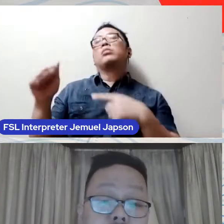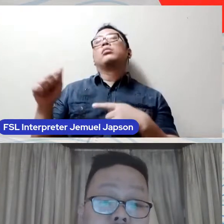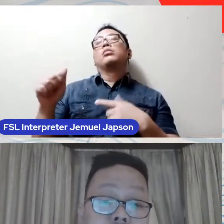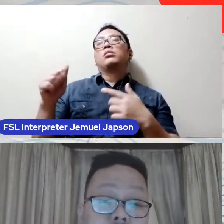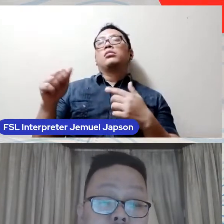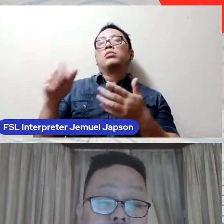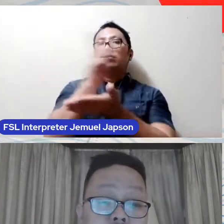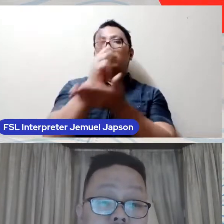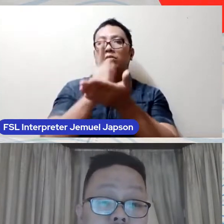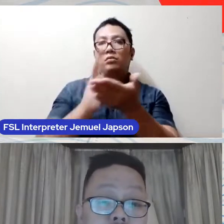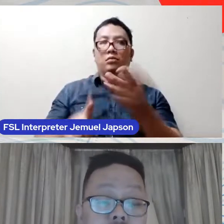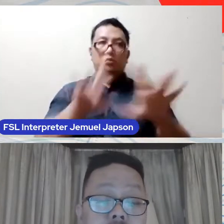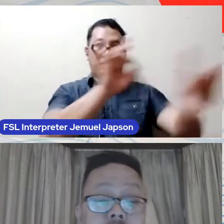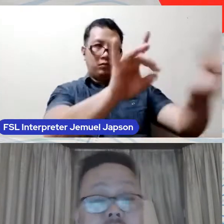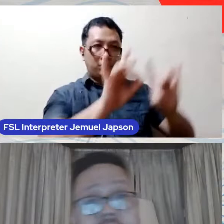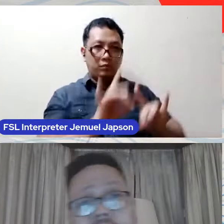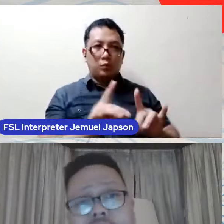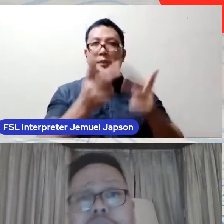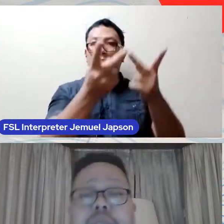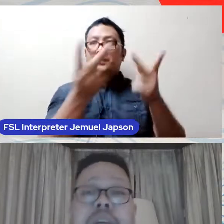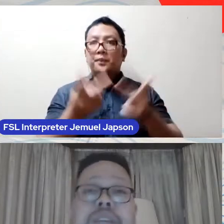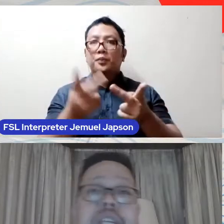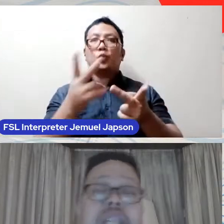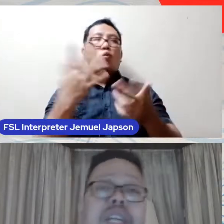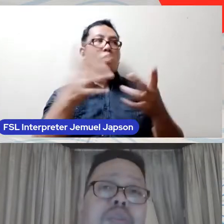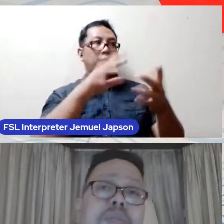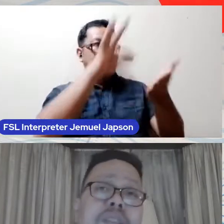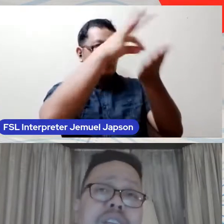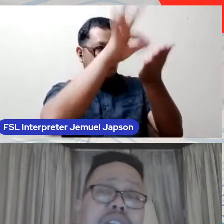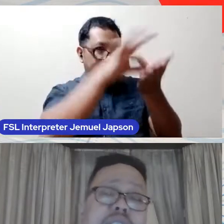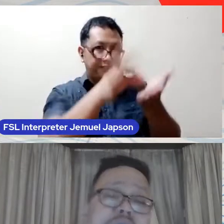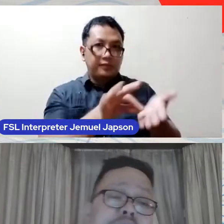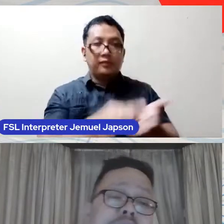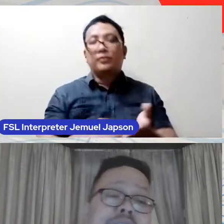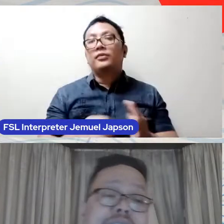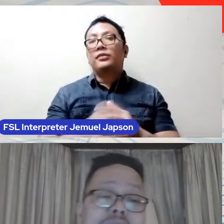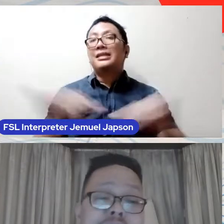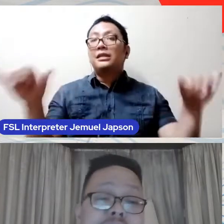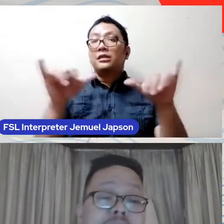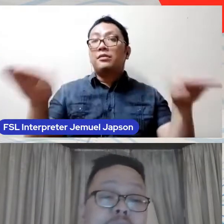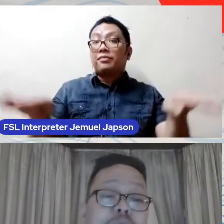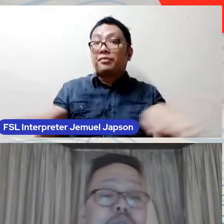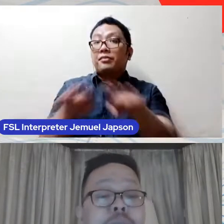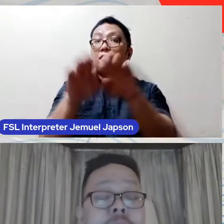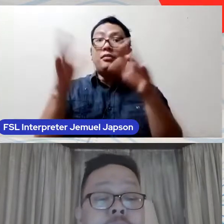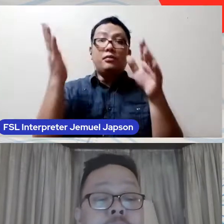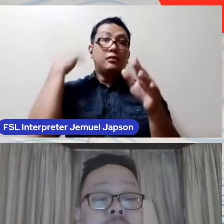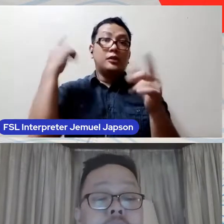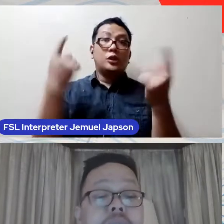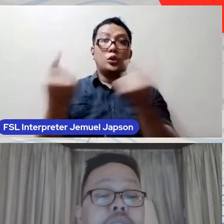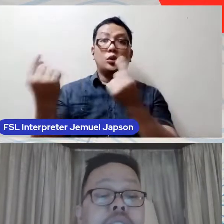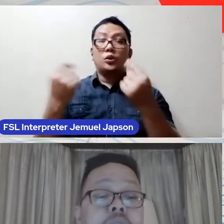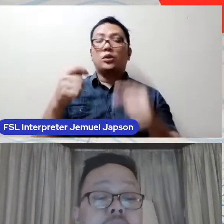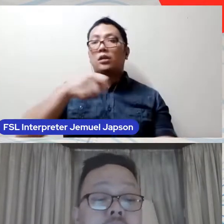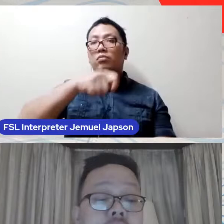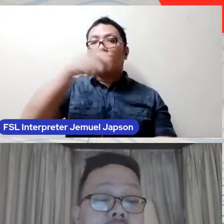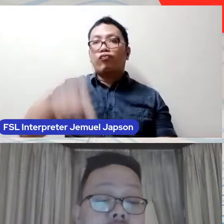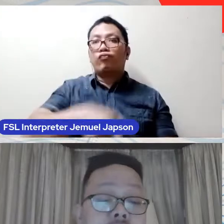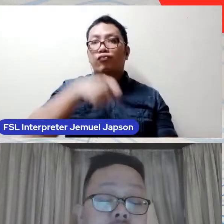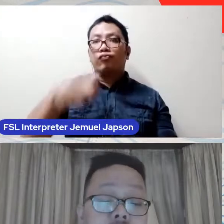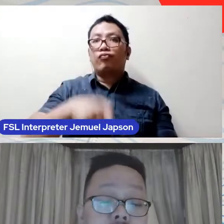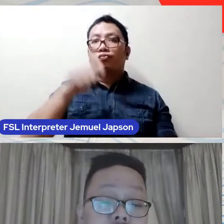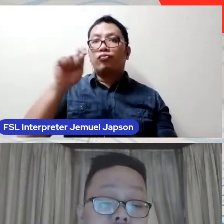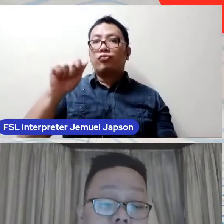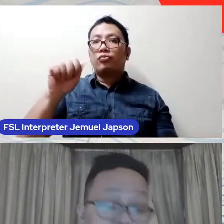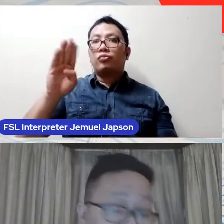that randomizer process, no? And yung randomizer na yan, katumbas yan ng ginagawa natin dating tambiolo. Alam mo, Alexa,